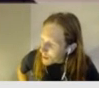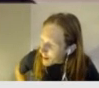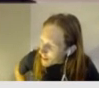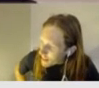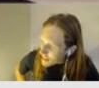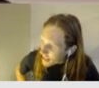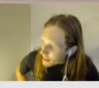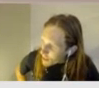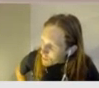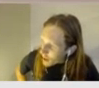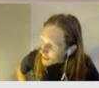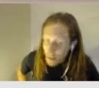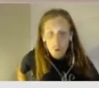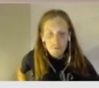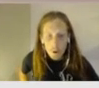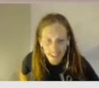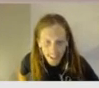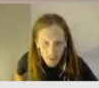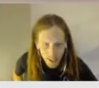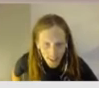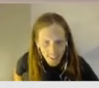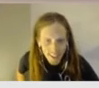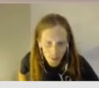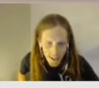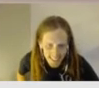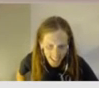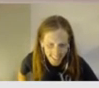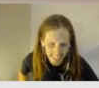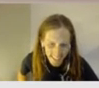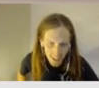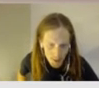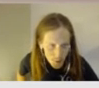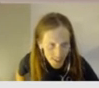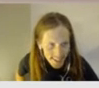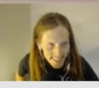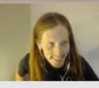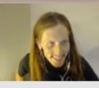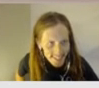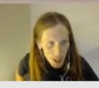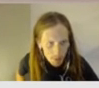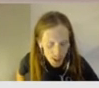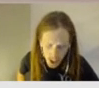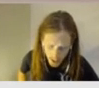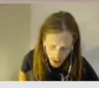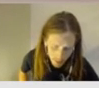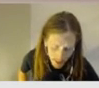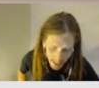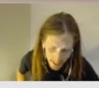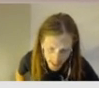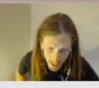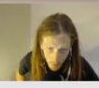you, let's see. Phone tag. There we go. We're trying to coordinate this conversation here,